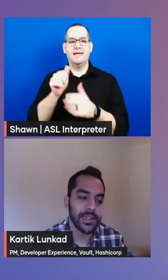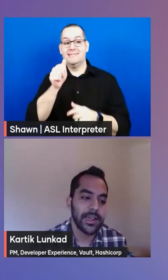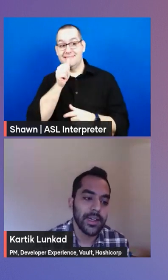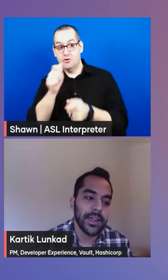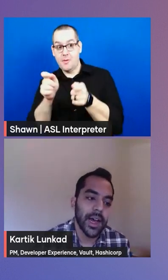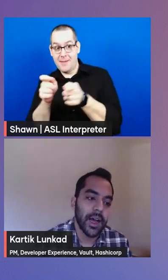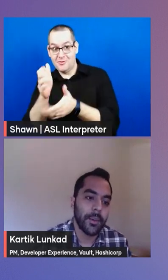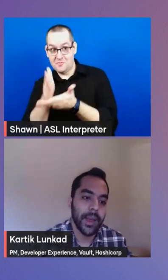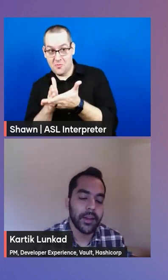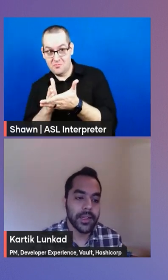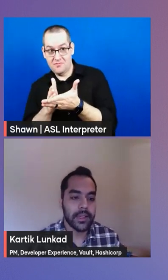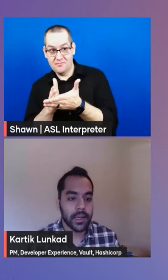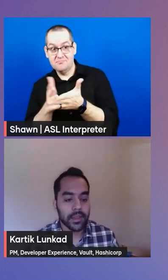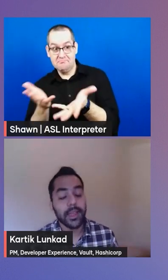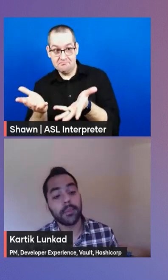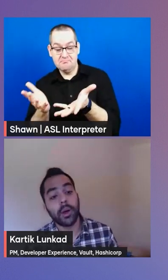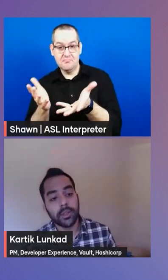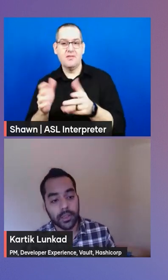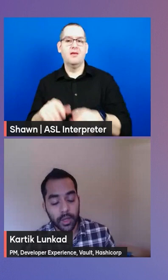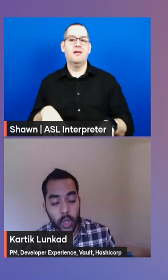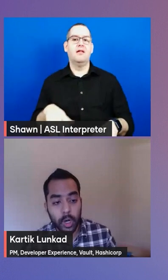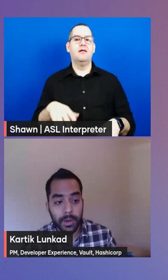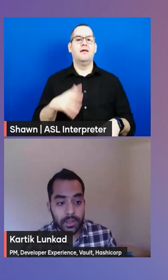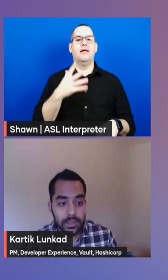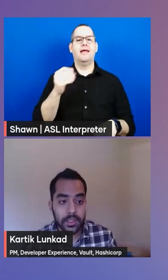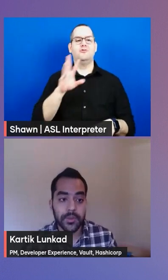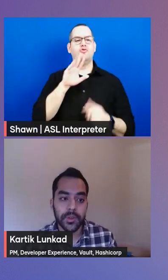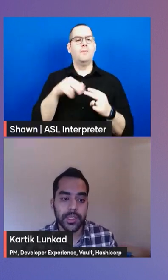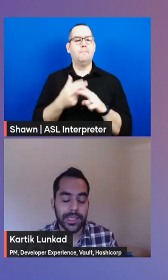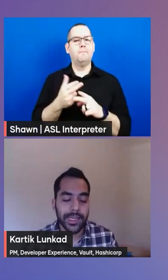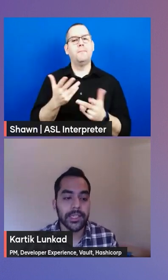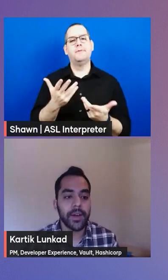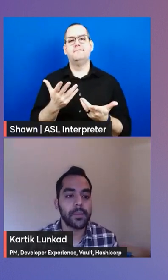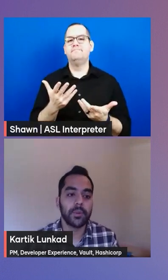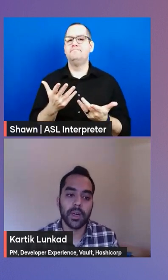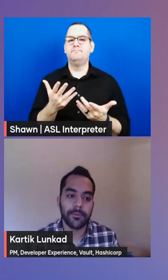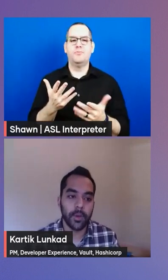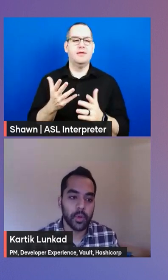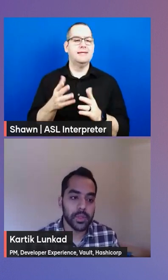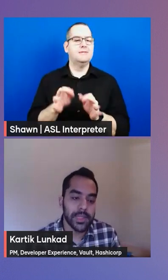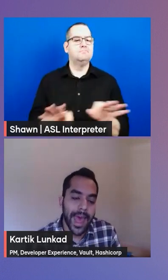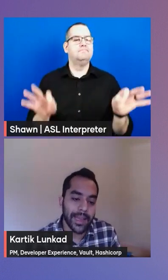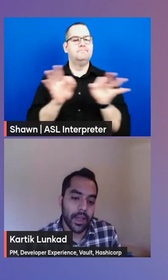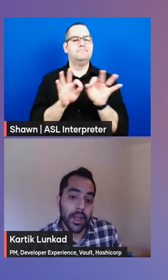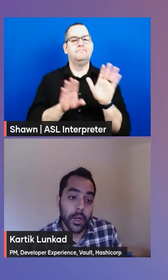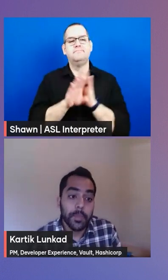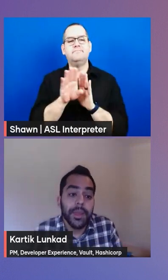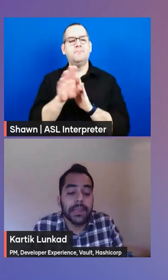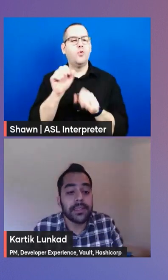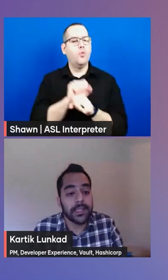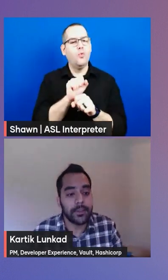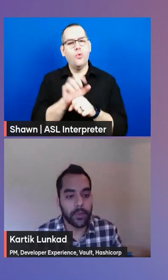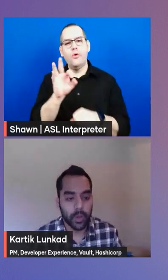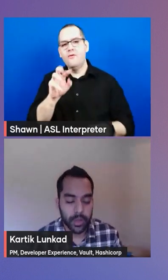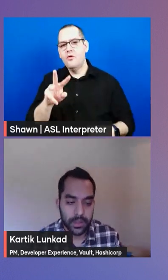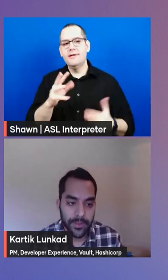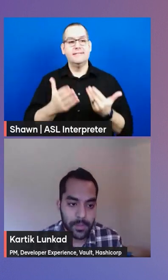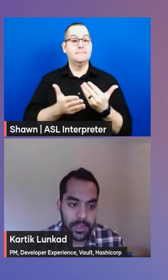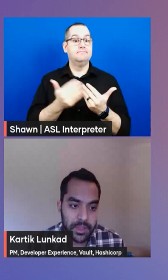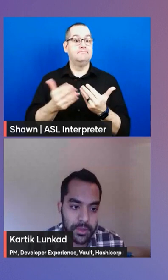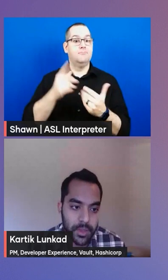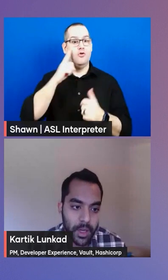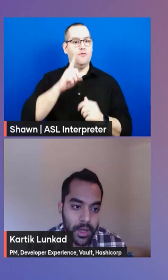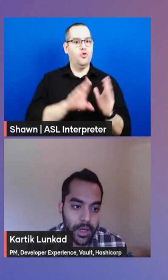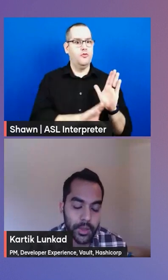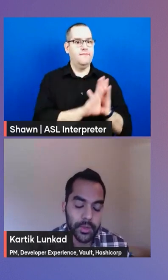management, and really kind of talk about the sort of the key developer workflows that could be easy for